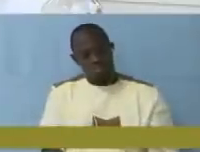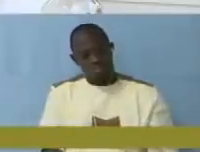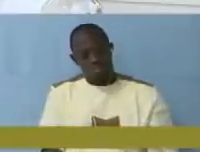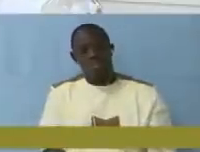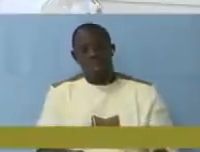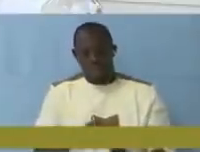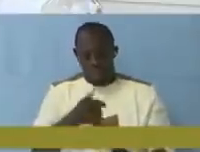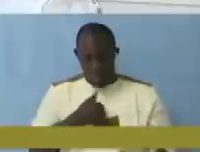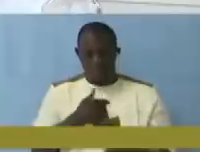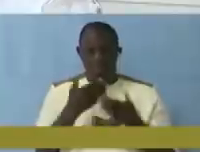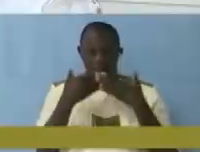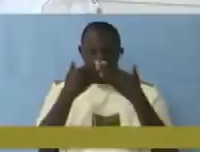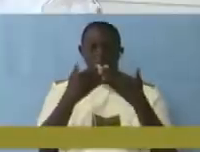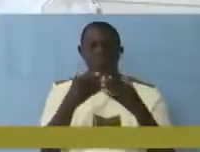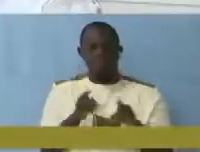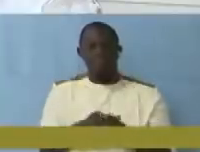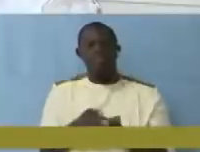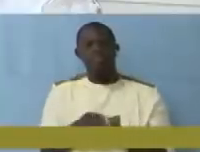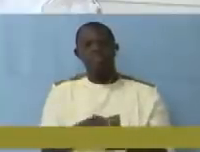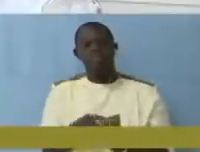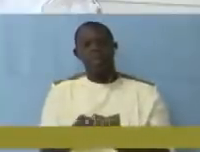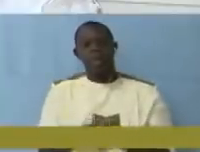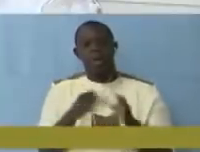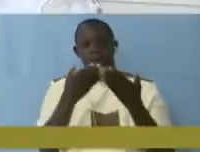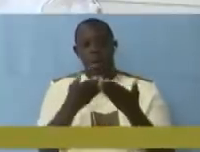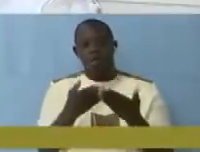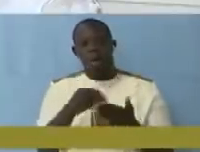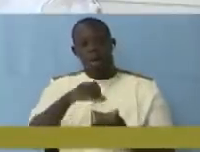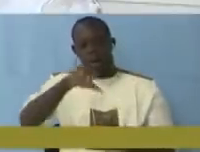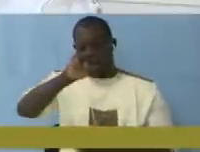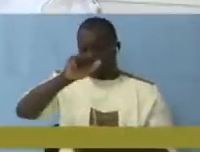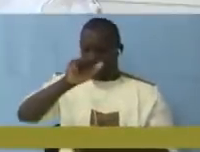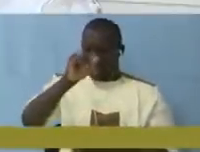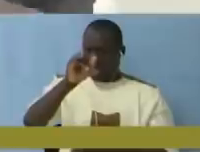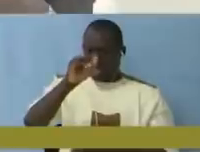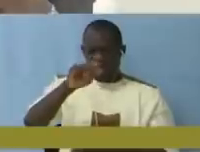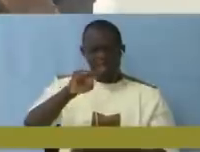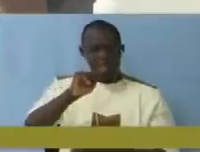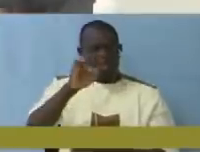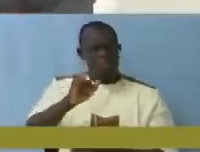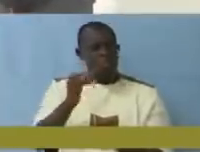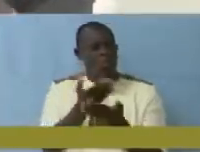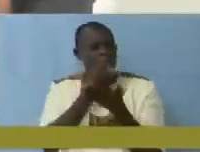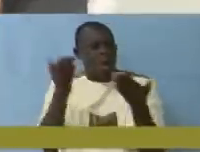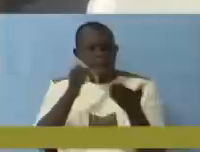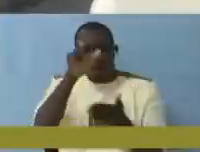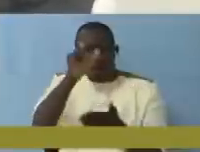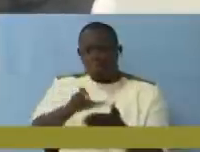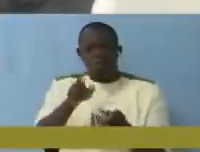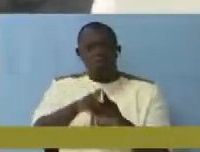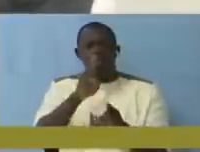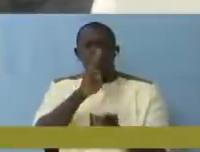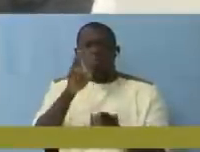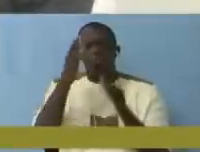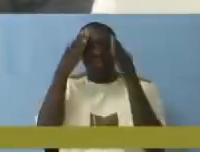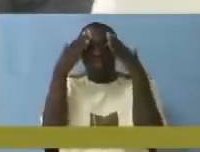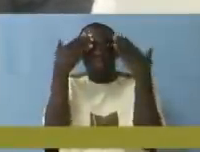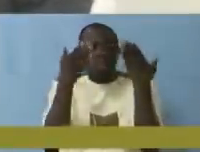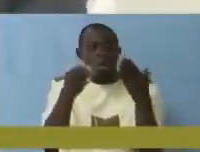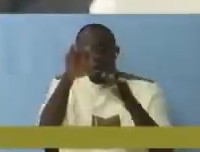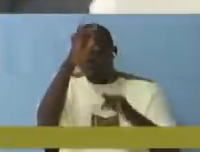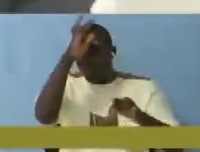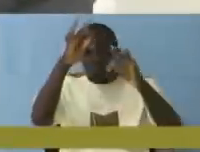told you my relationship with Mr. Parry. Address Senify. Why would Senify, who does not know you from Adam, Best known to